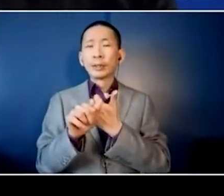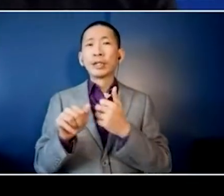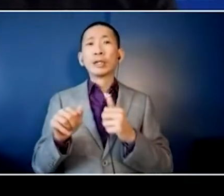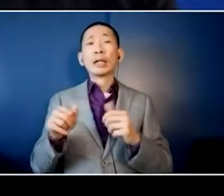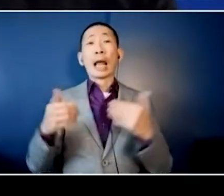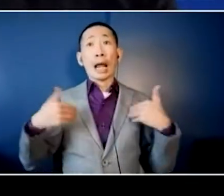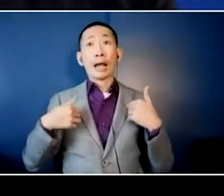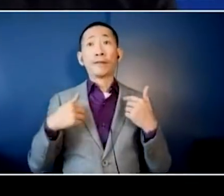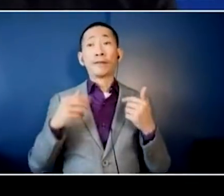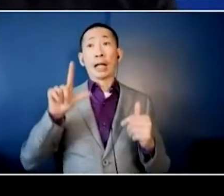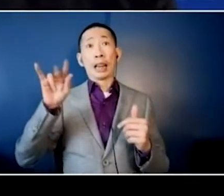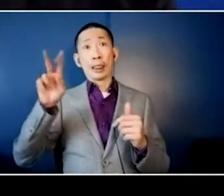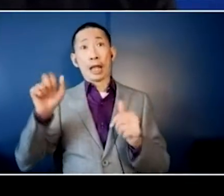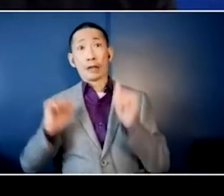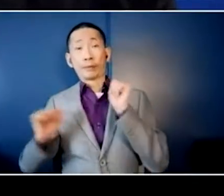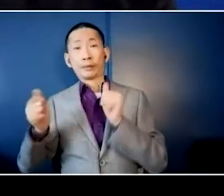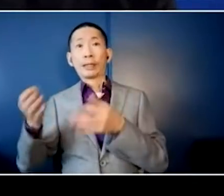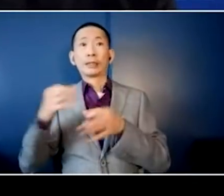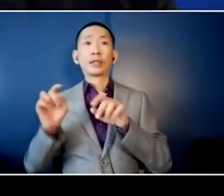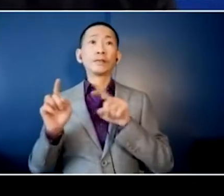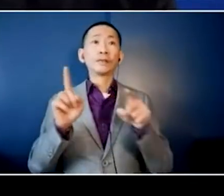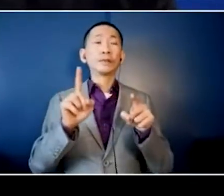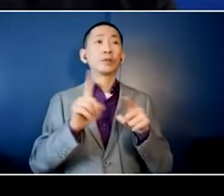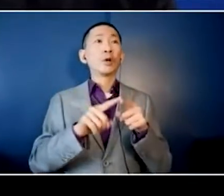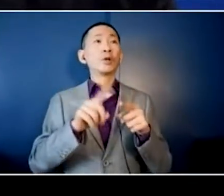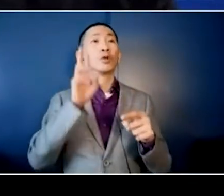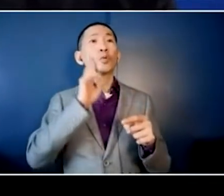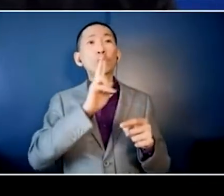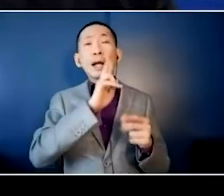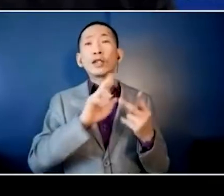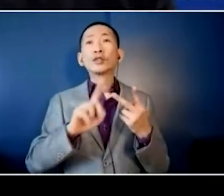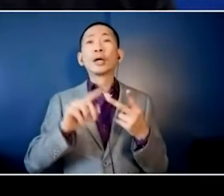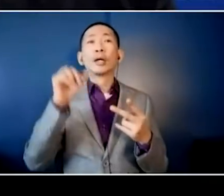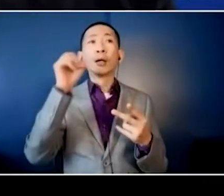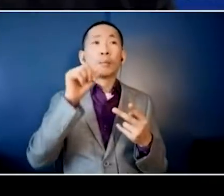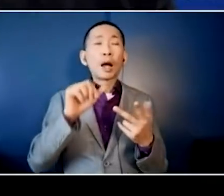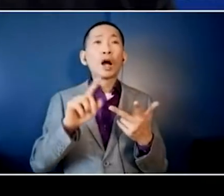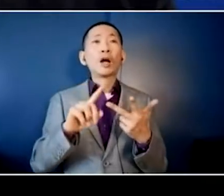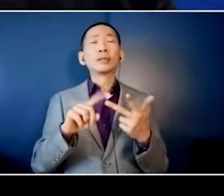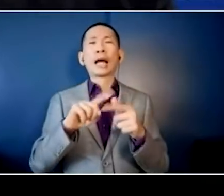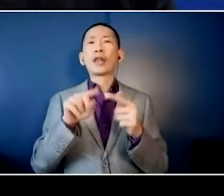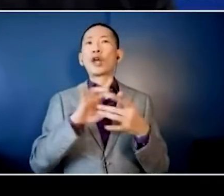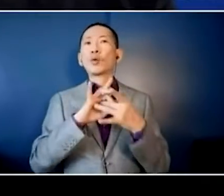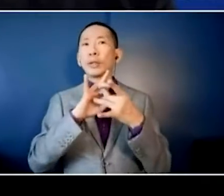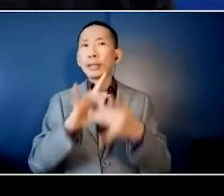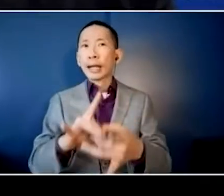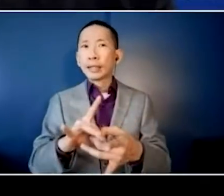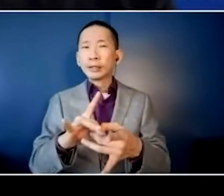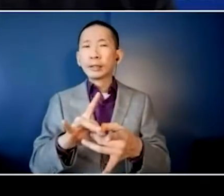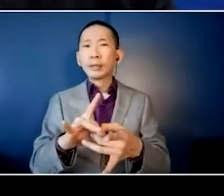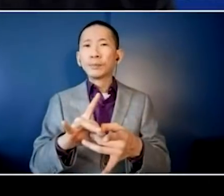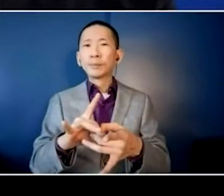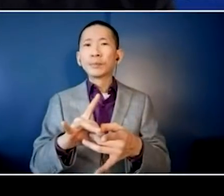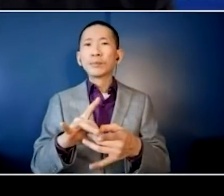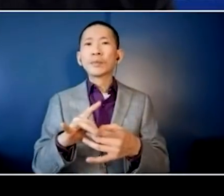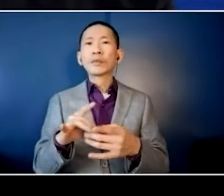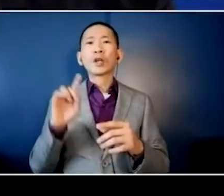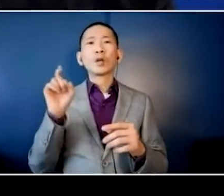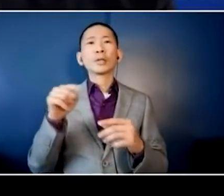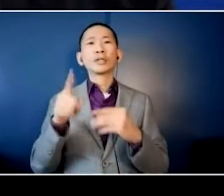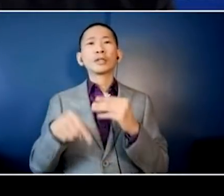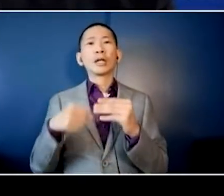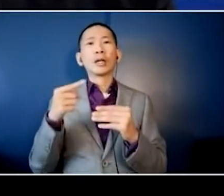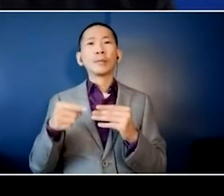performance versus going to restaurants, bars, and gyms. And then related to that, a question about the fact-based